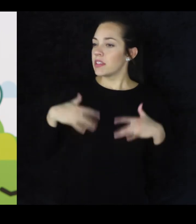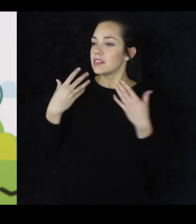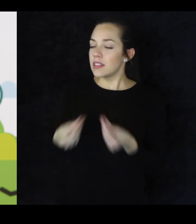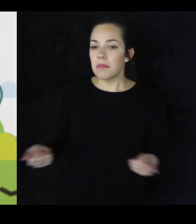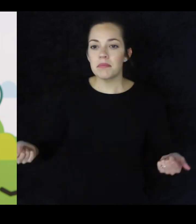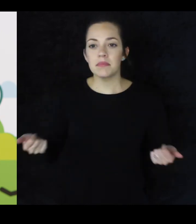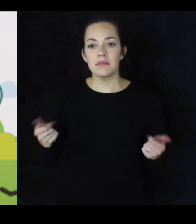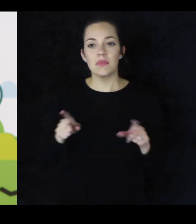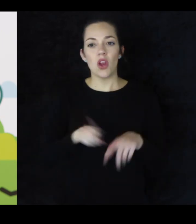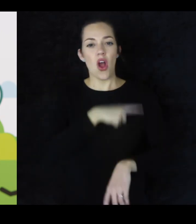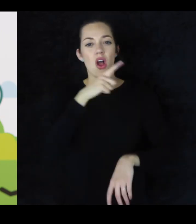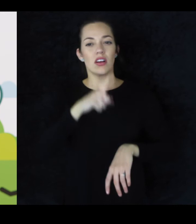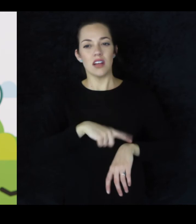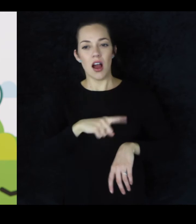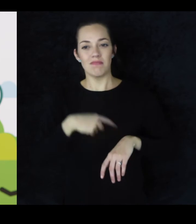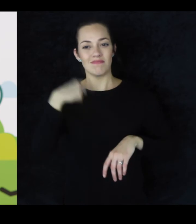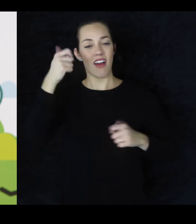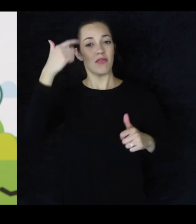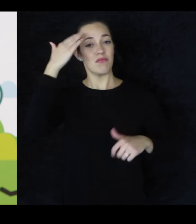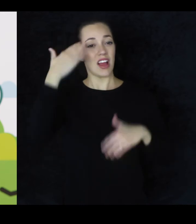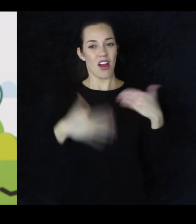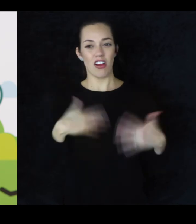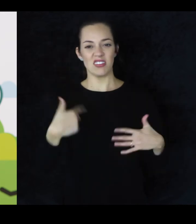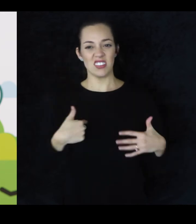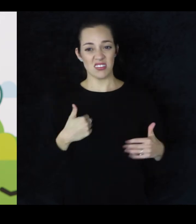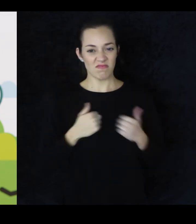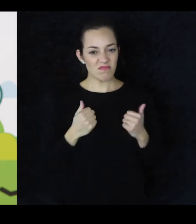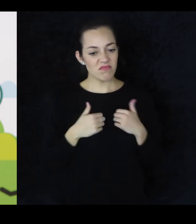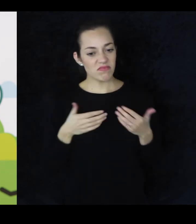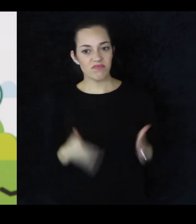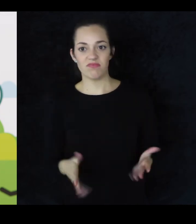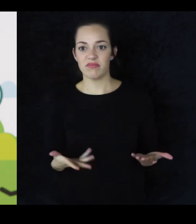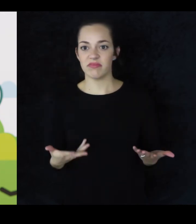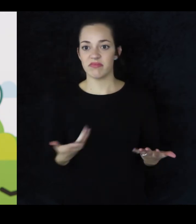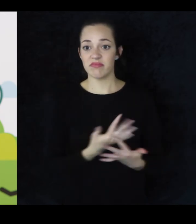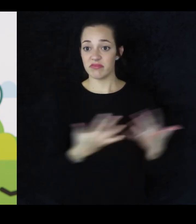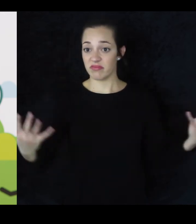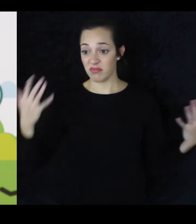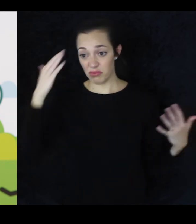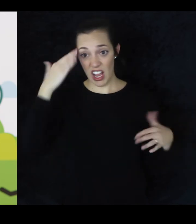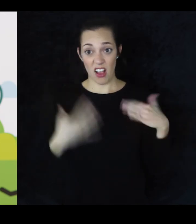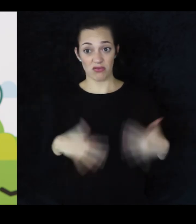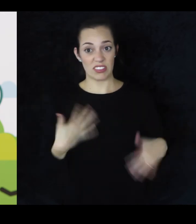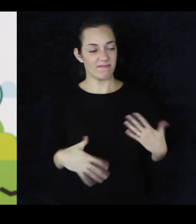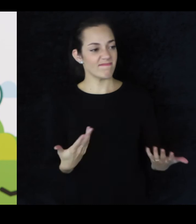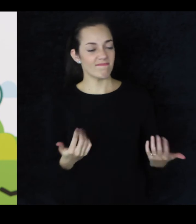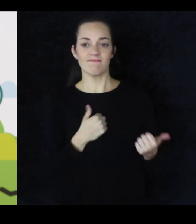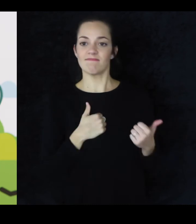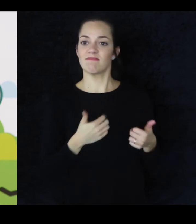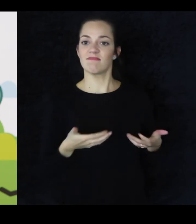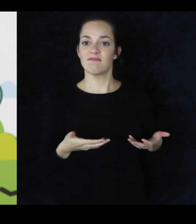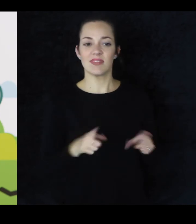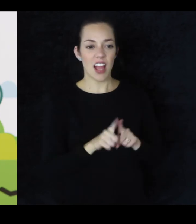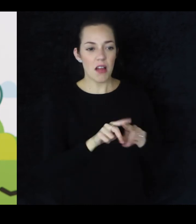often for a long time I thought after my brain injury this was just me, because I didn't know too many people with brain injuries, and I thought this was my own concern. And I've come